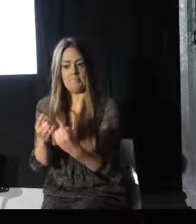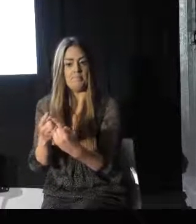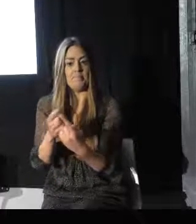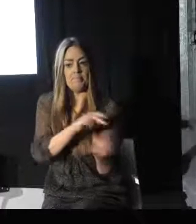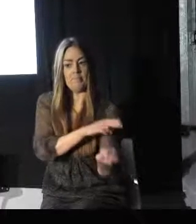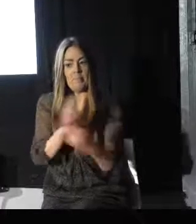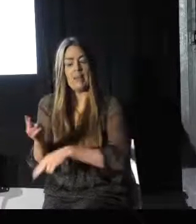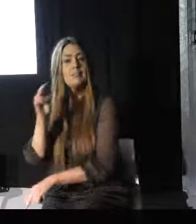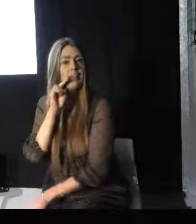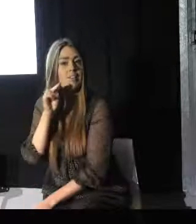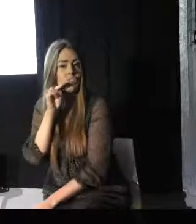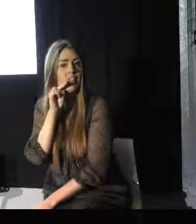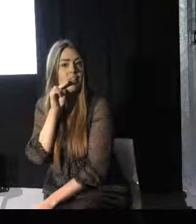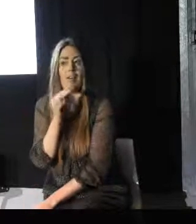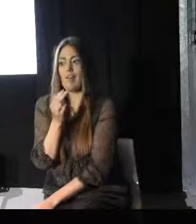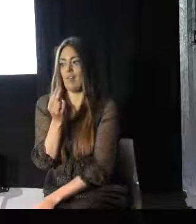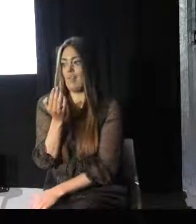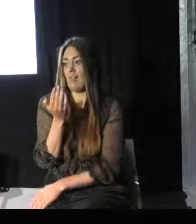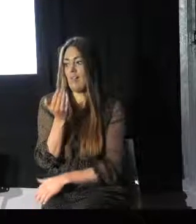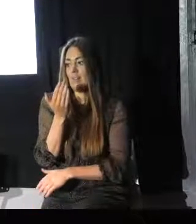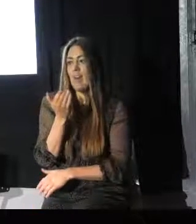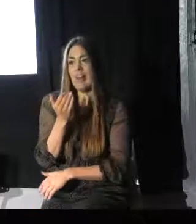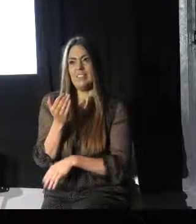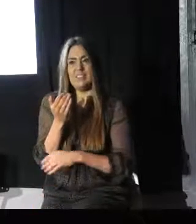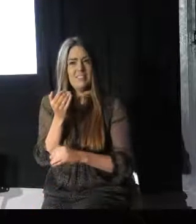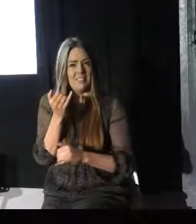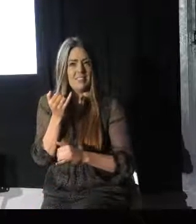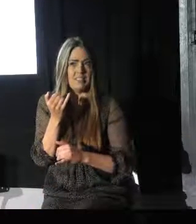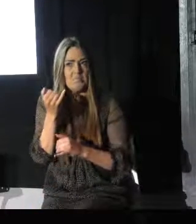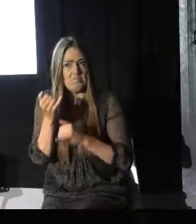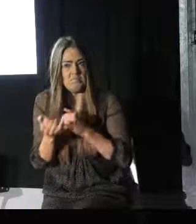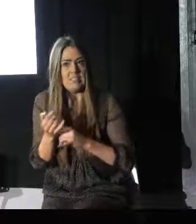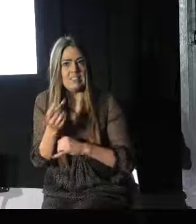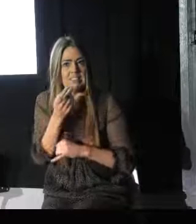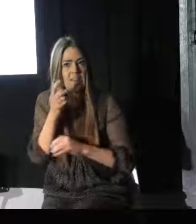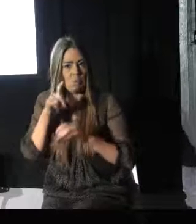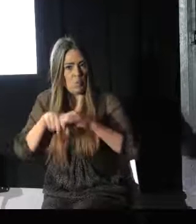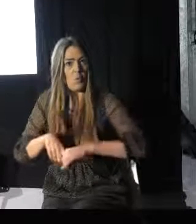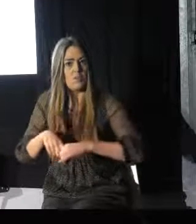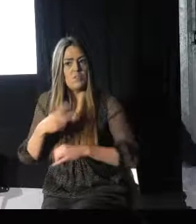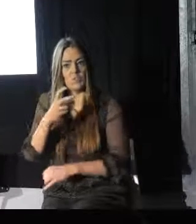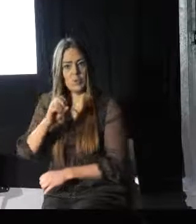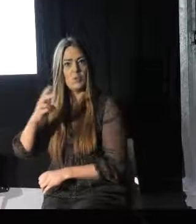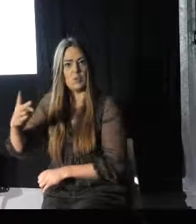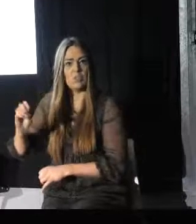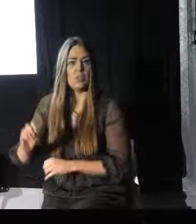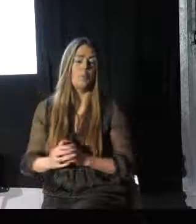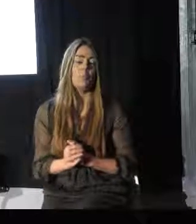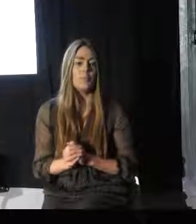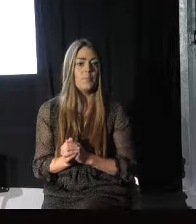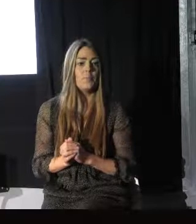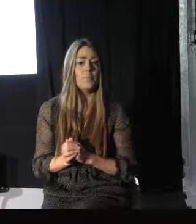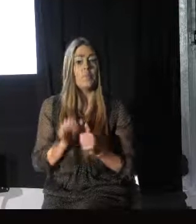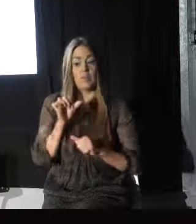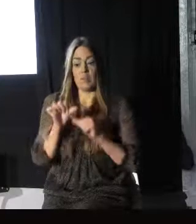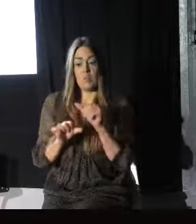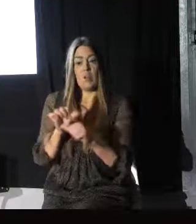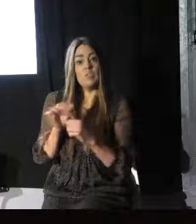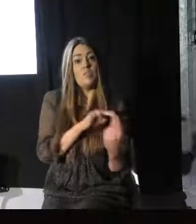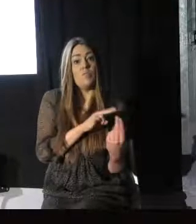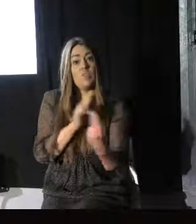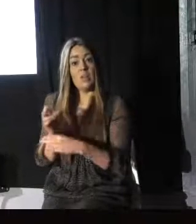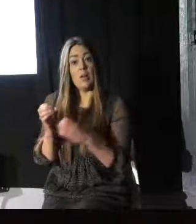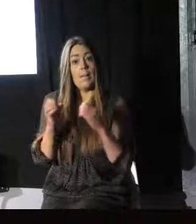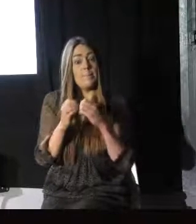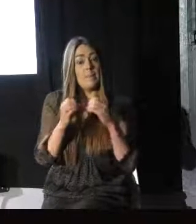and commence at the latest in the second quarter of 2022. That both sides share the view that the process of the return of the Benin